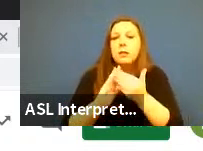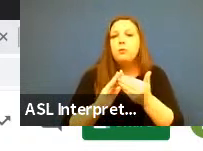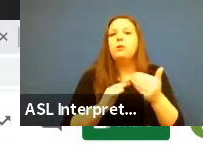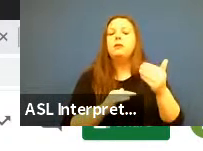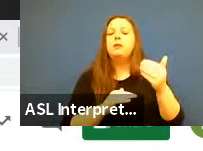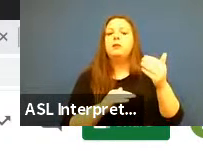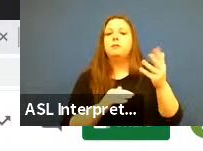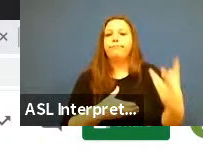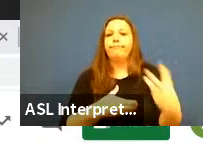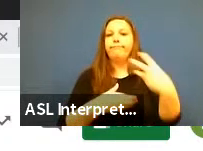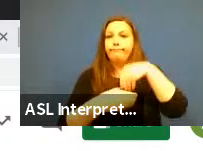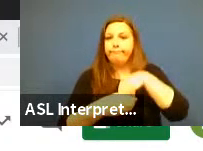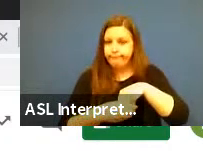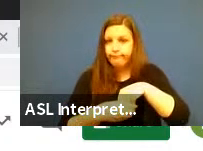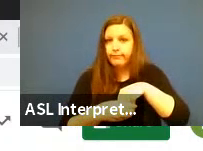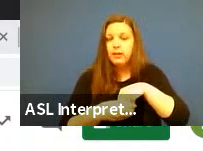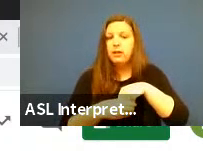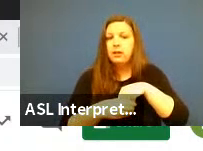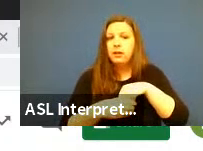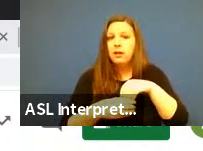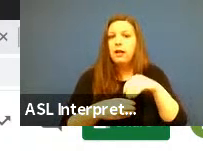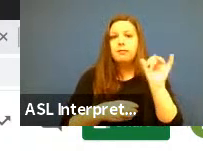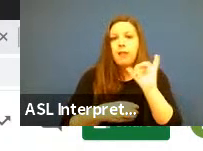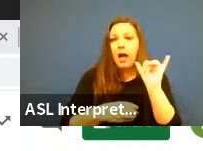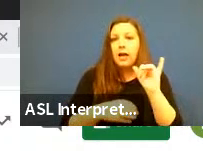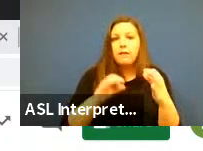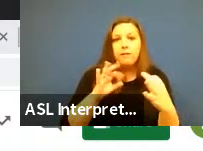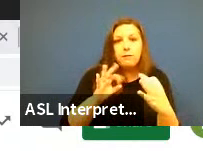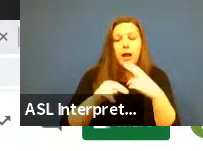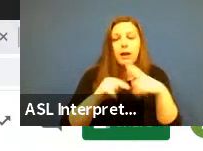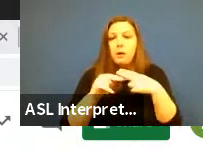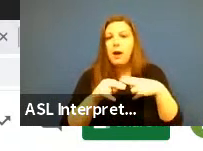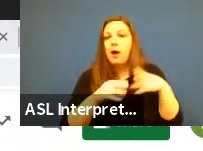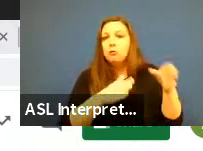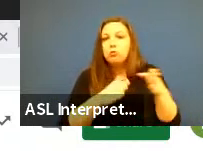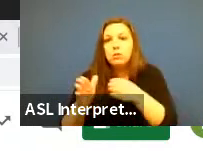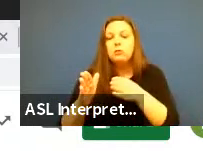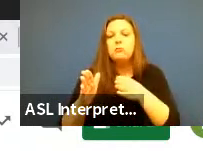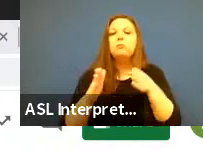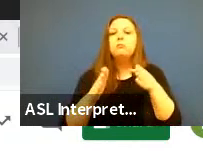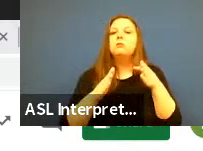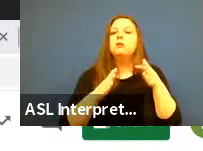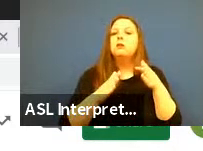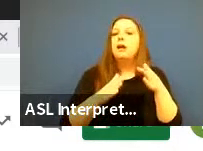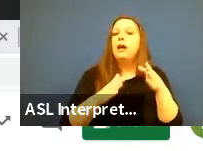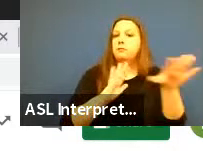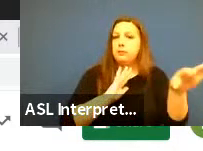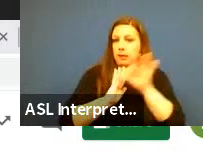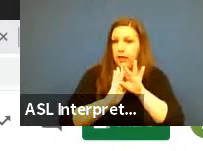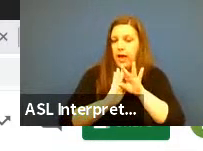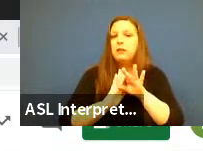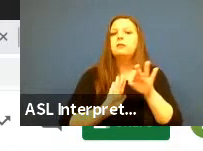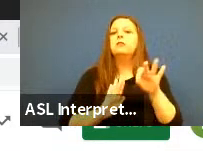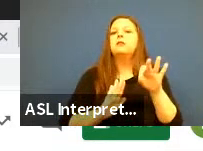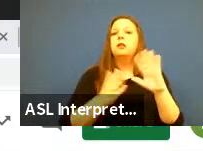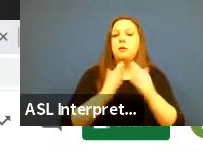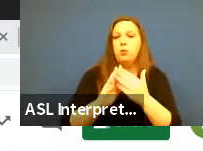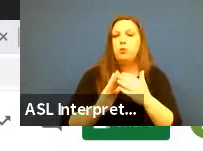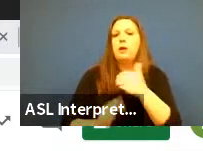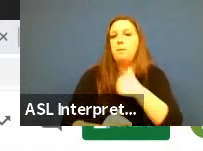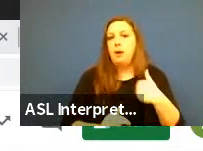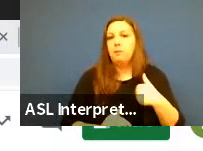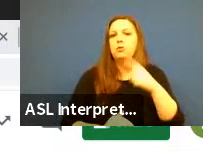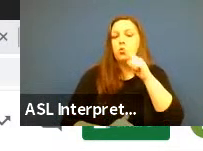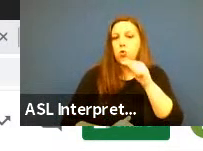nodules, around things like giving feedback on the strategic plan, and that's where you select community members that you want to evaluate